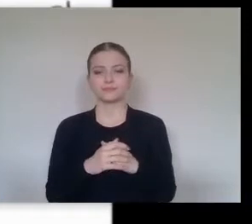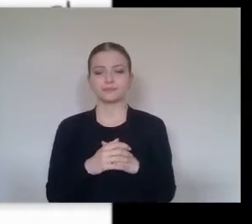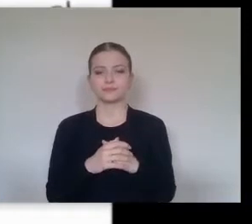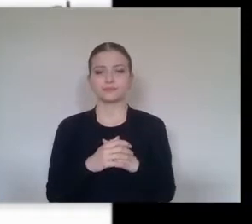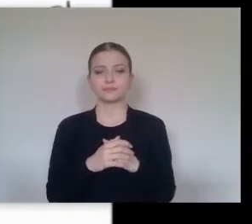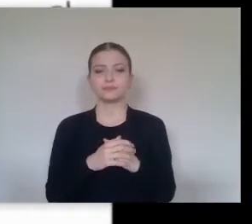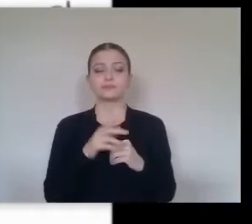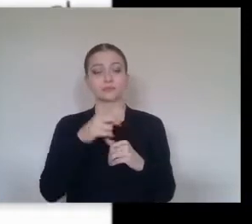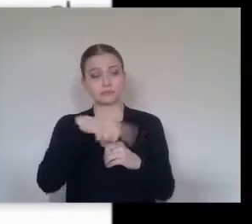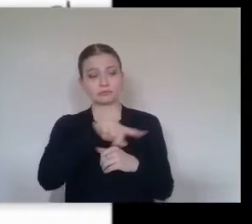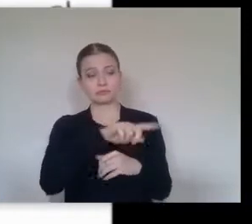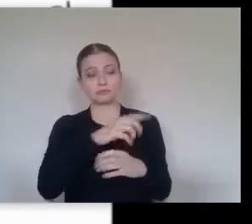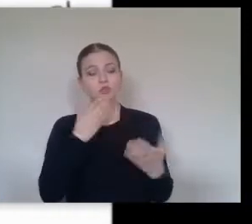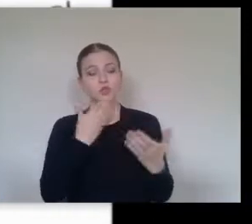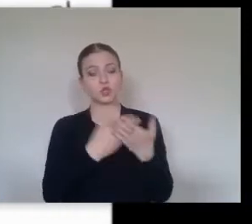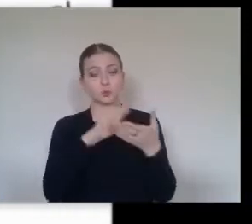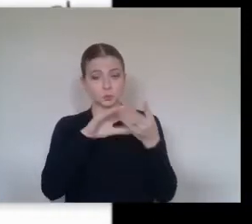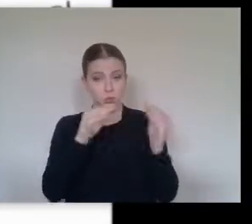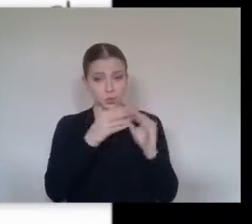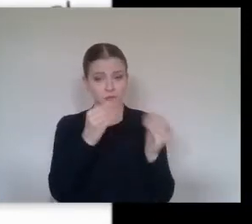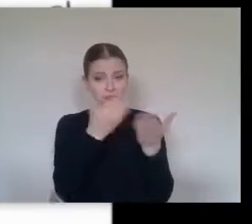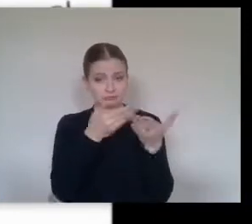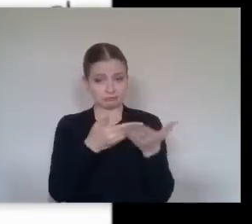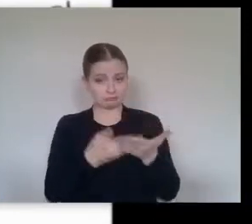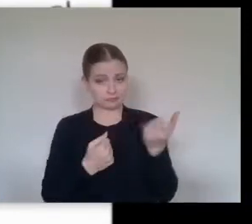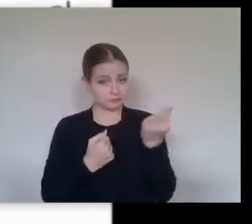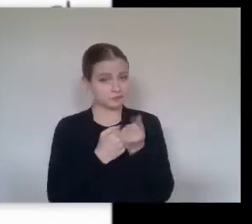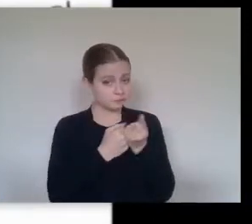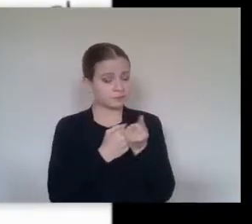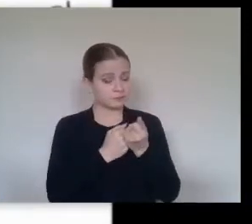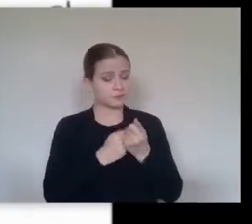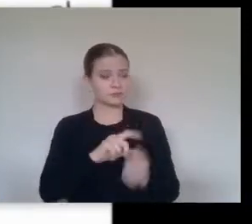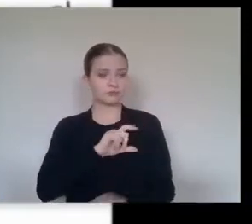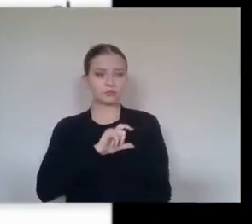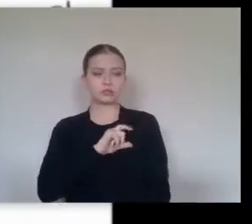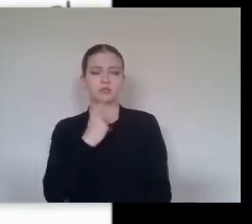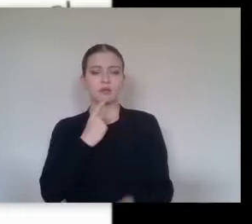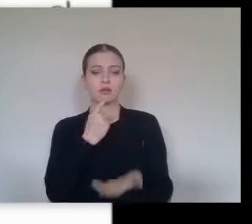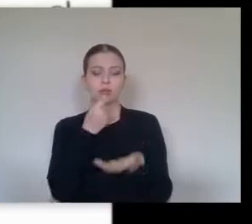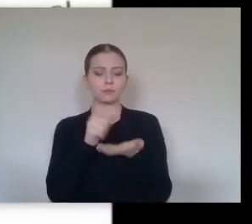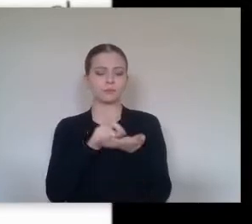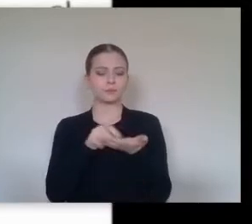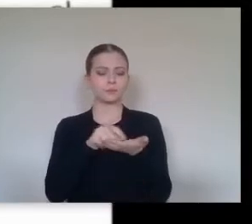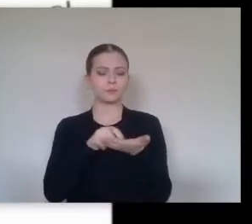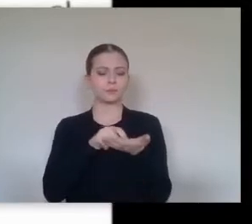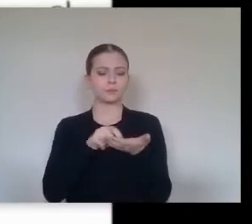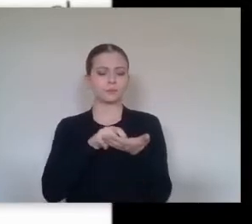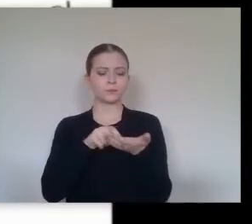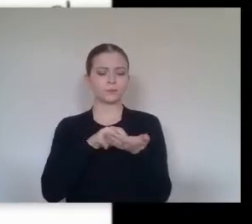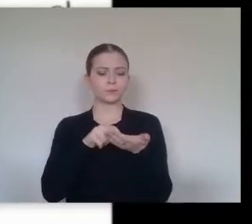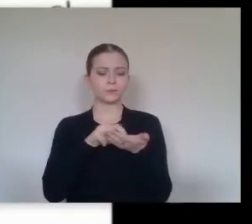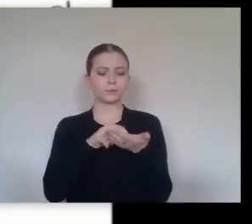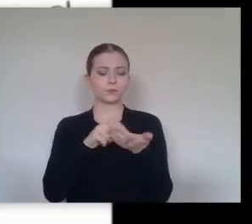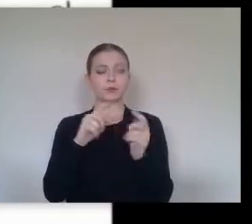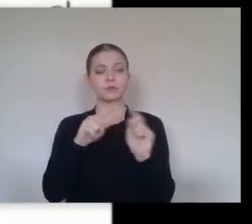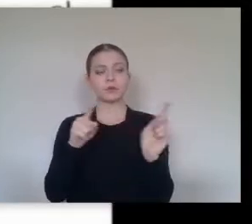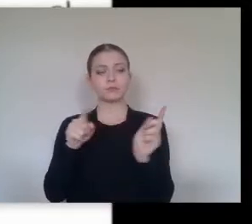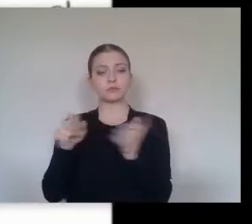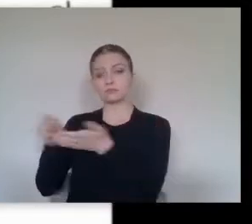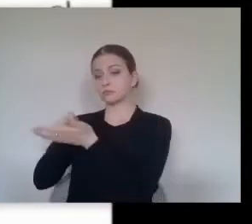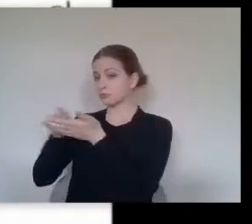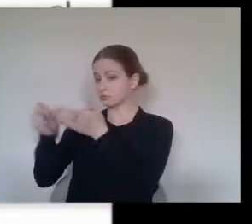You all have very good alibis, the inspector said, taking notes in his notebook. But the composer